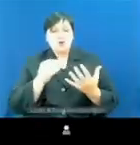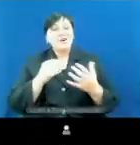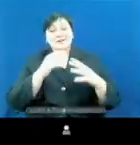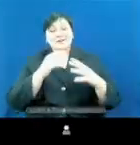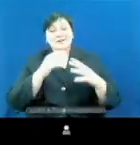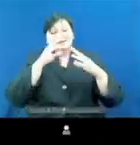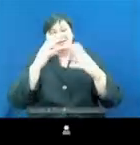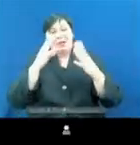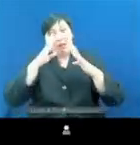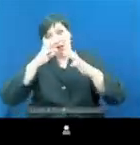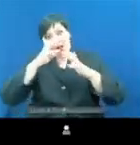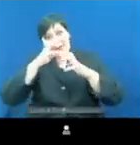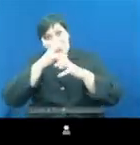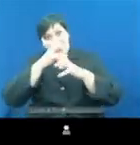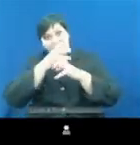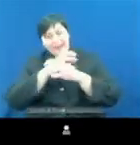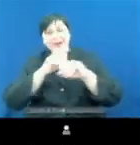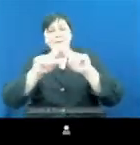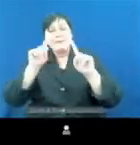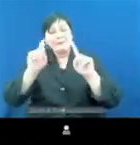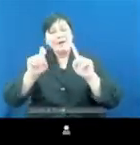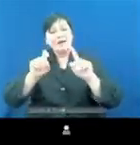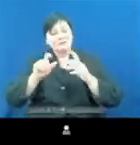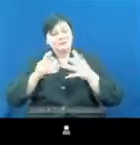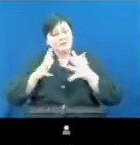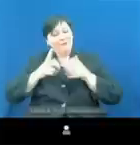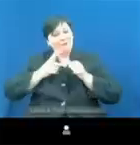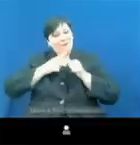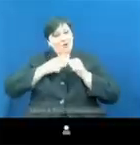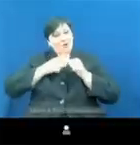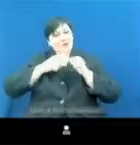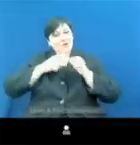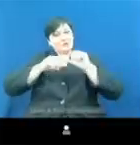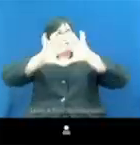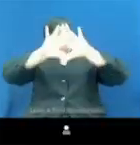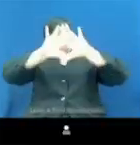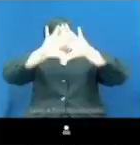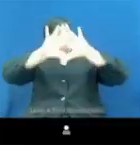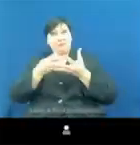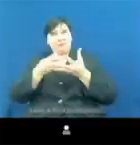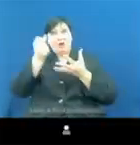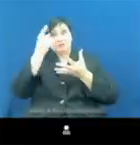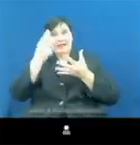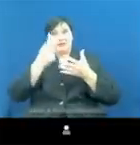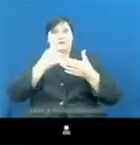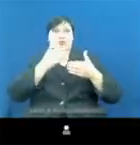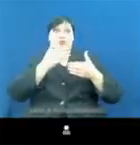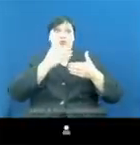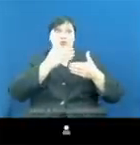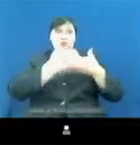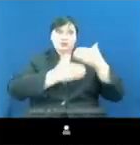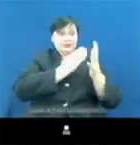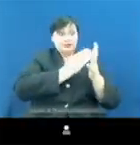you need to have a general understanding of the legal system, both procedurally and substantively.